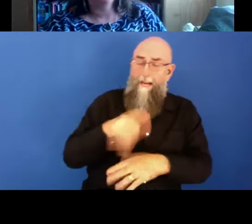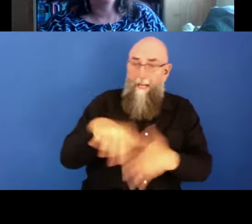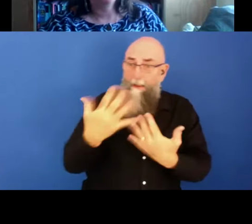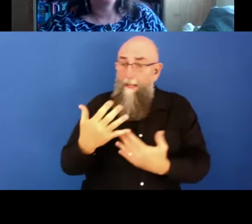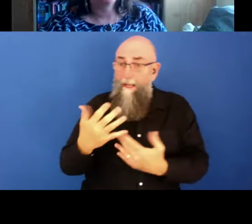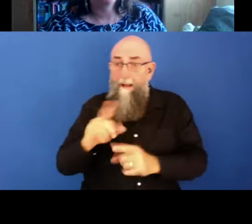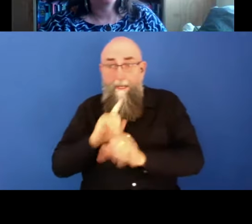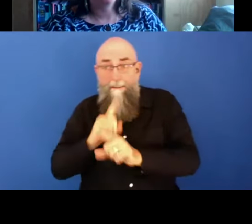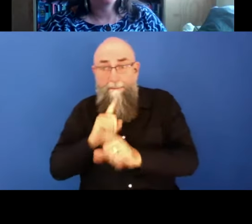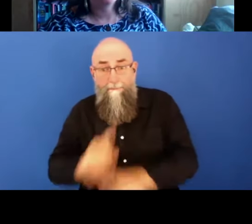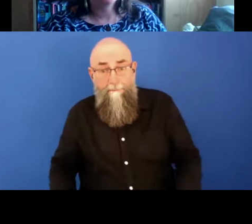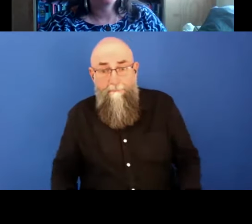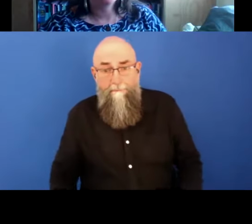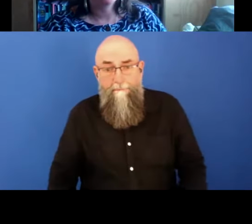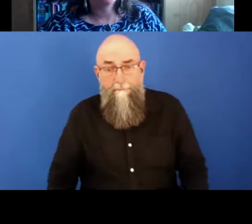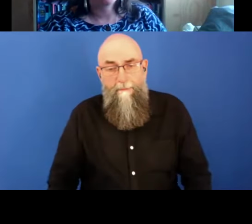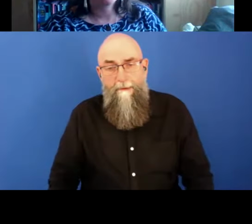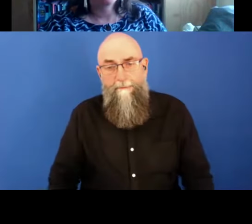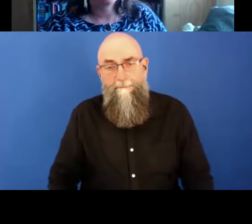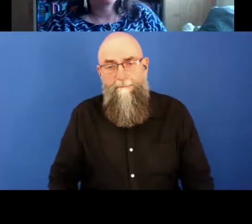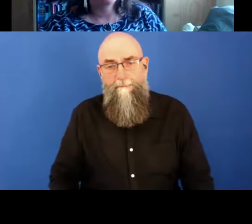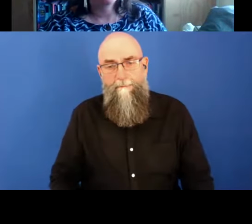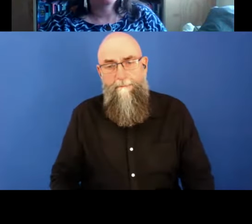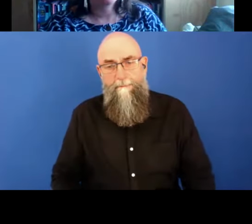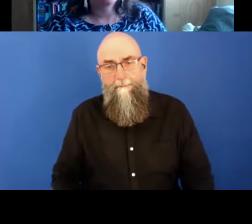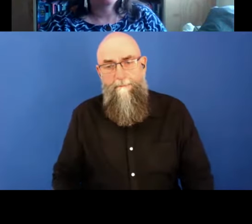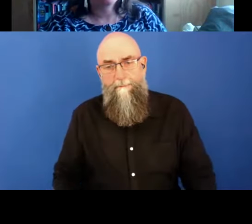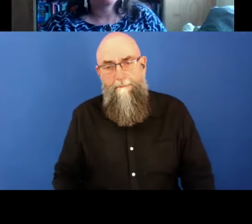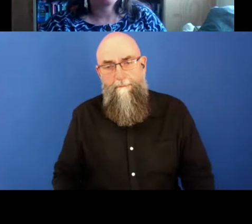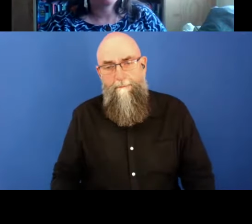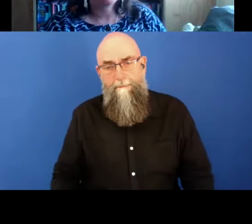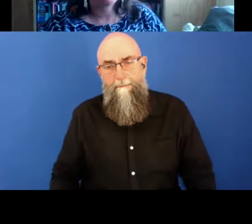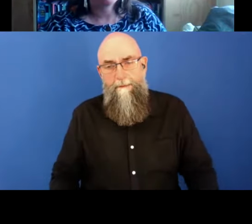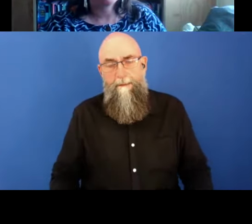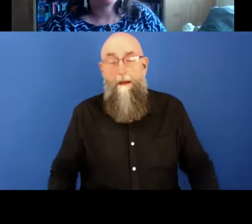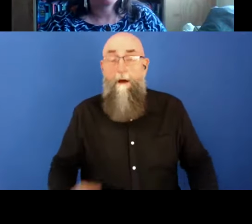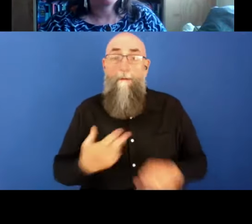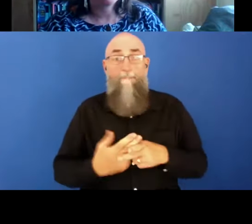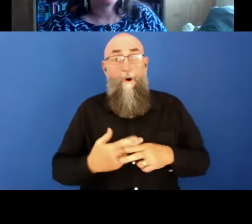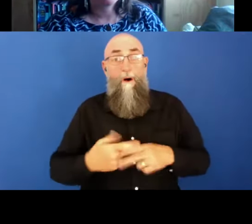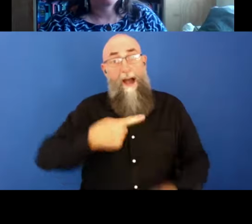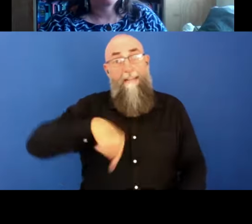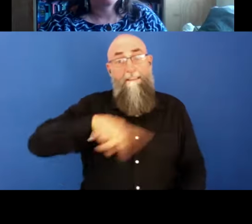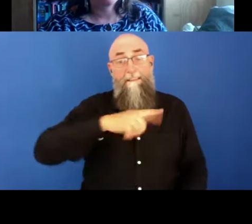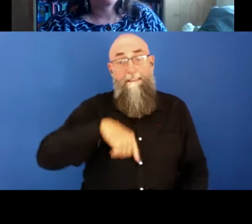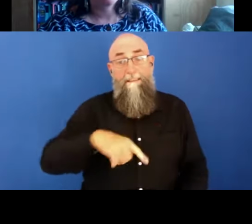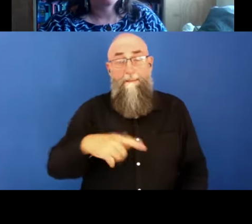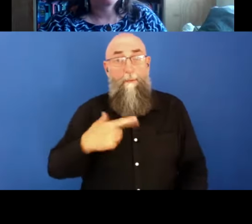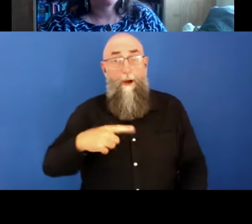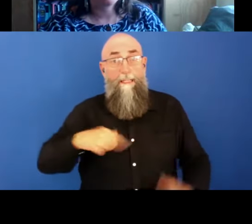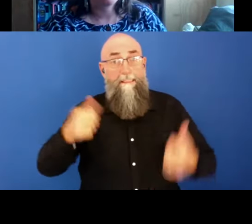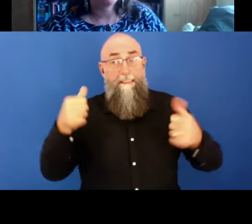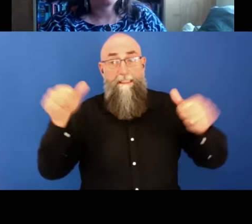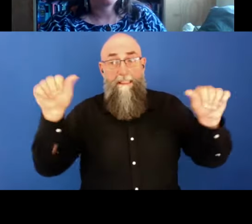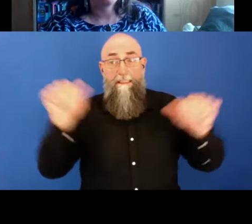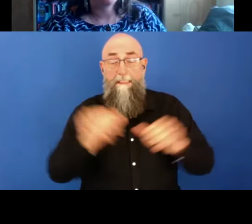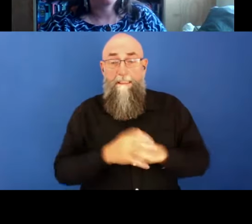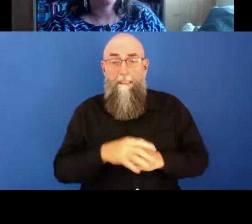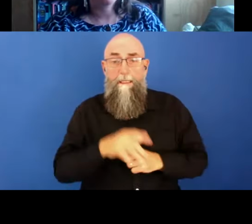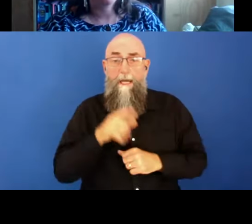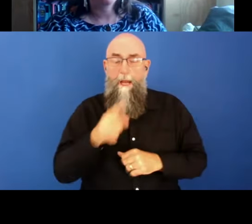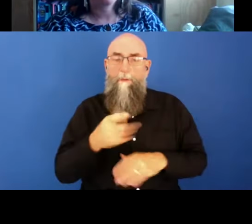look i think for us um the thing that really worked was it actually it was it was a progression